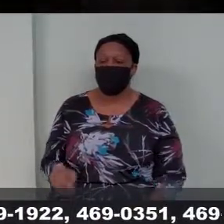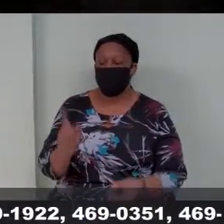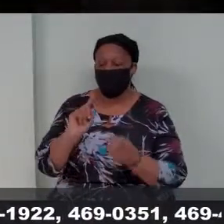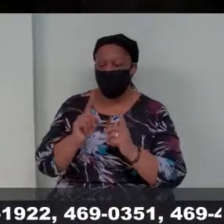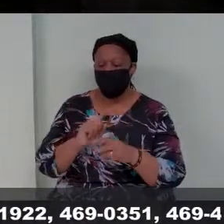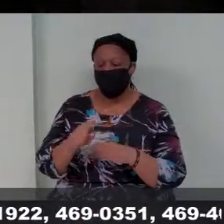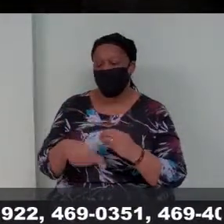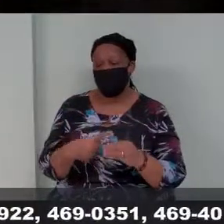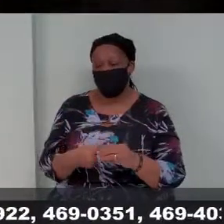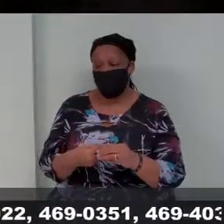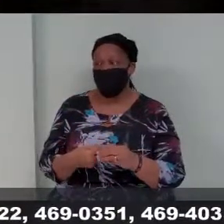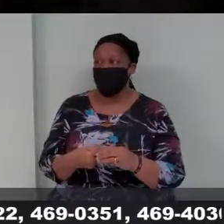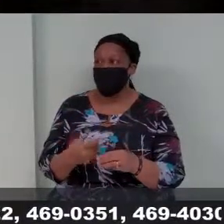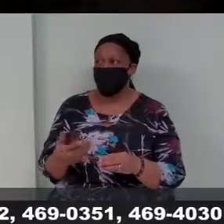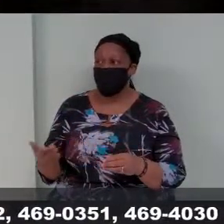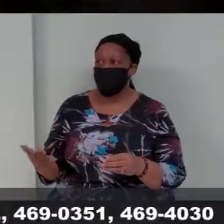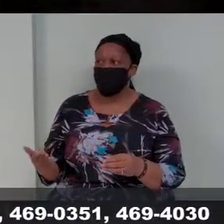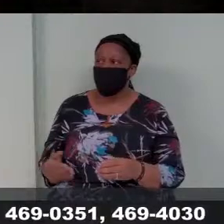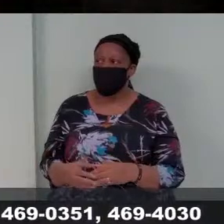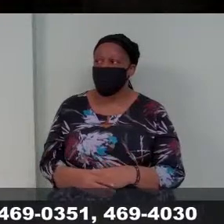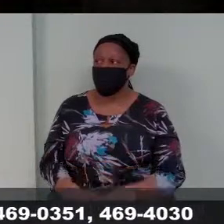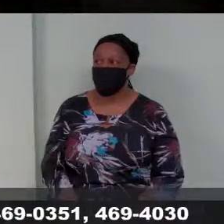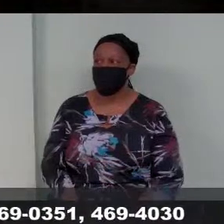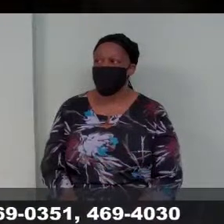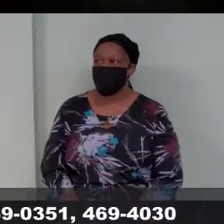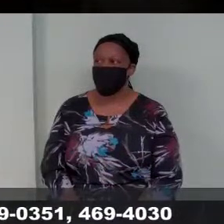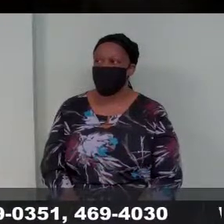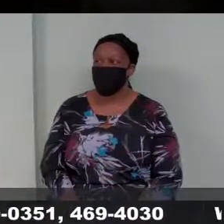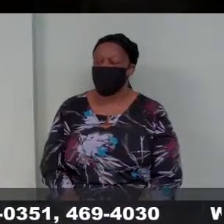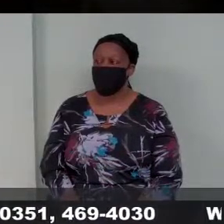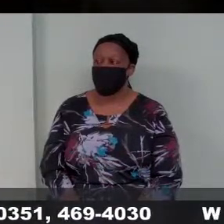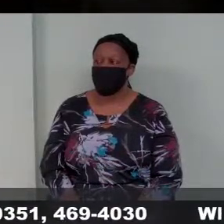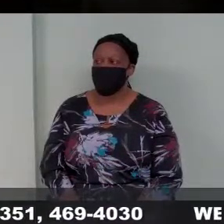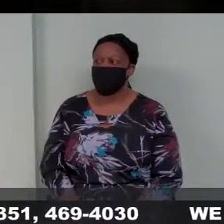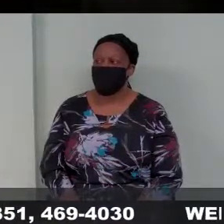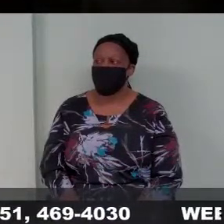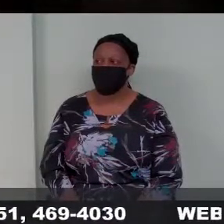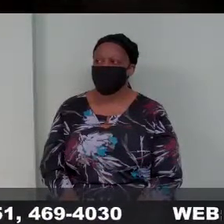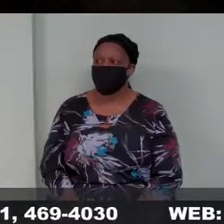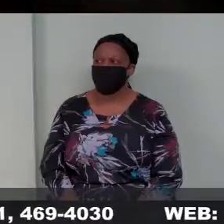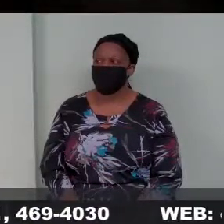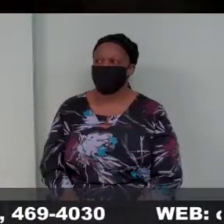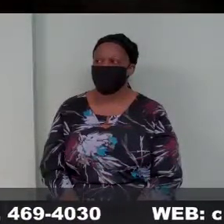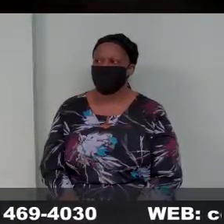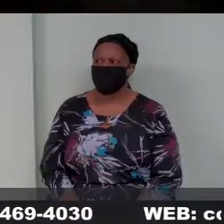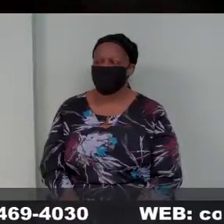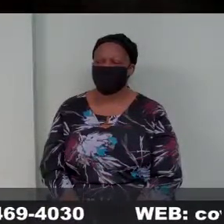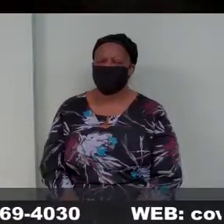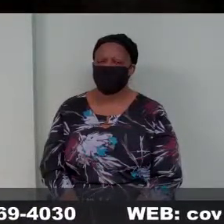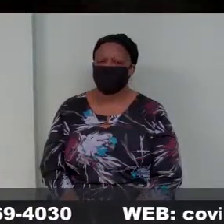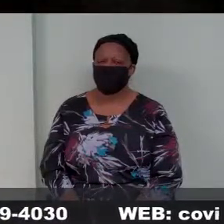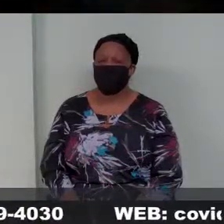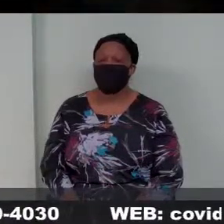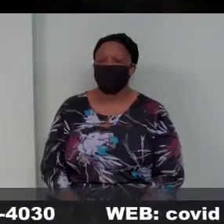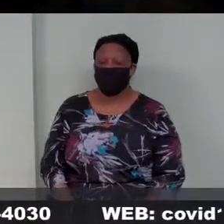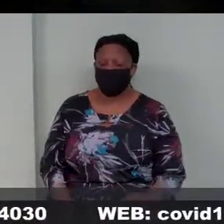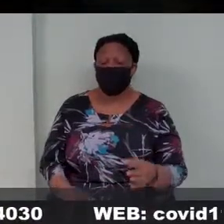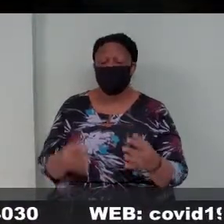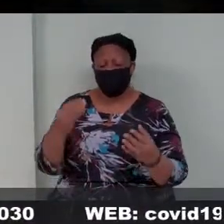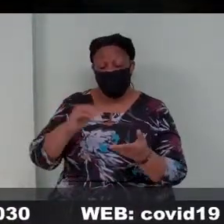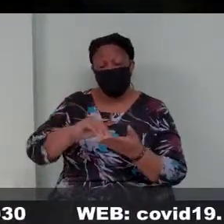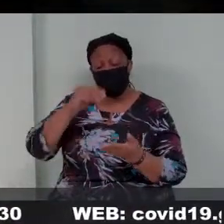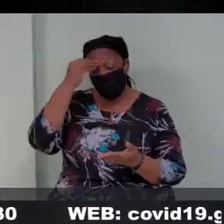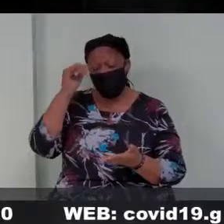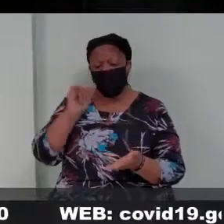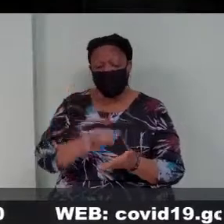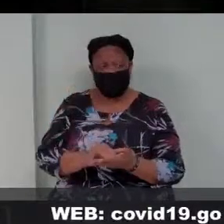presentation. And I learned something today, that even if you invite the public to your house, it's a private your